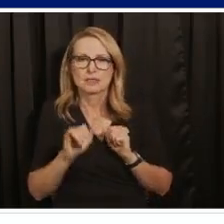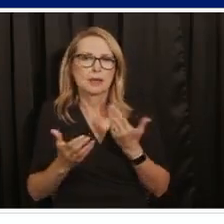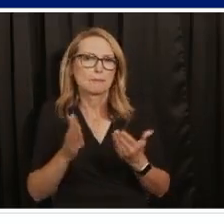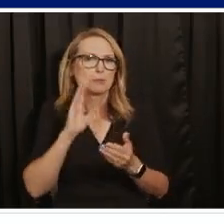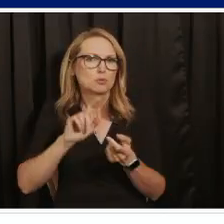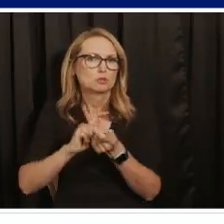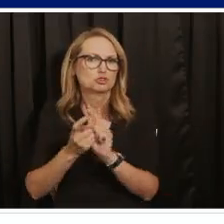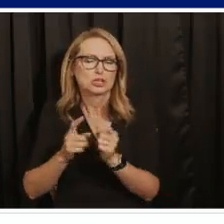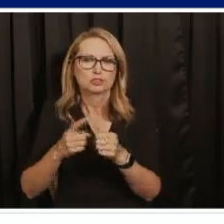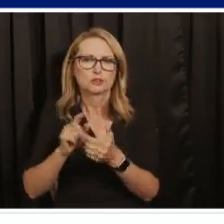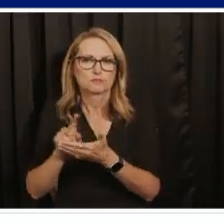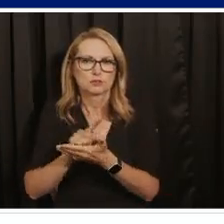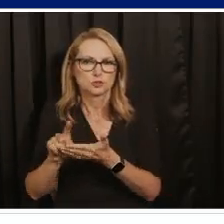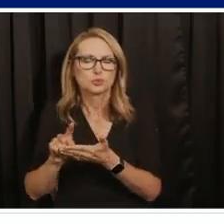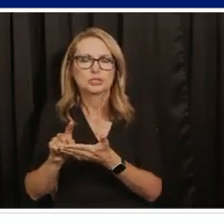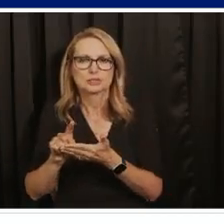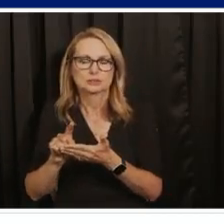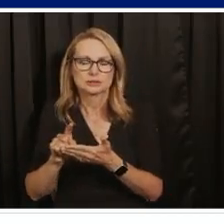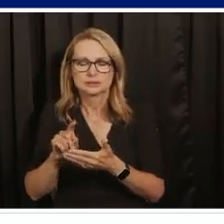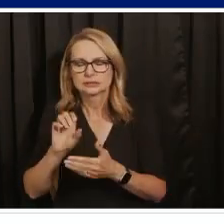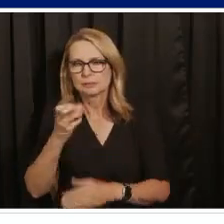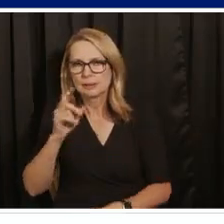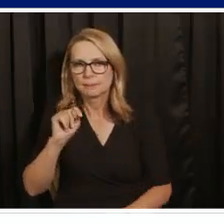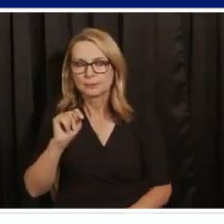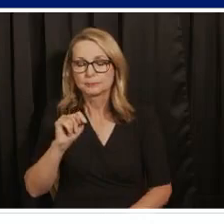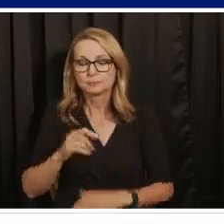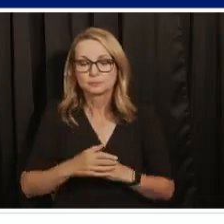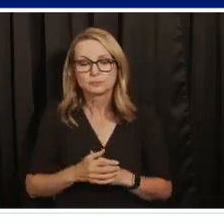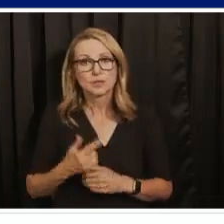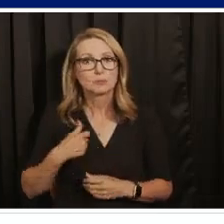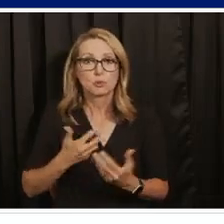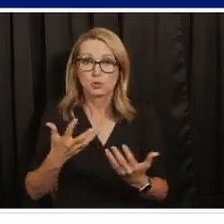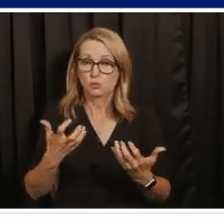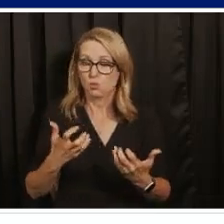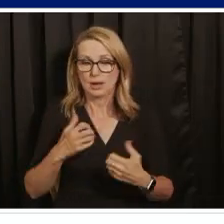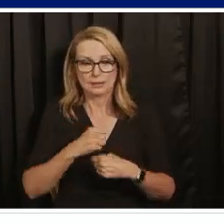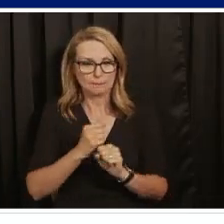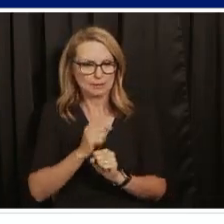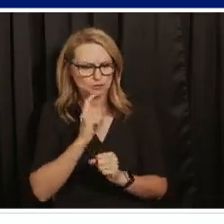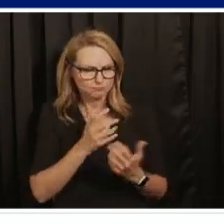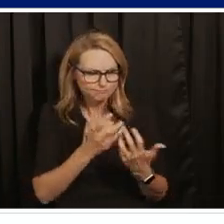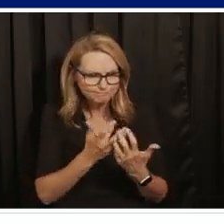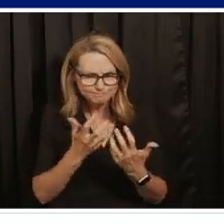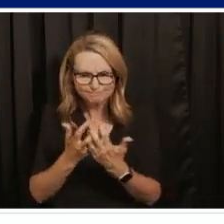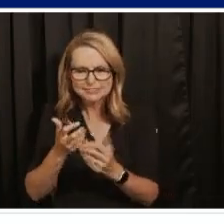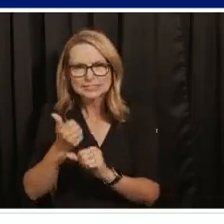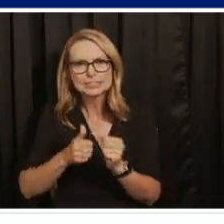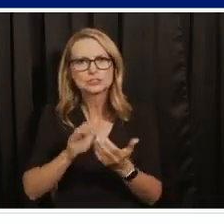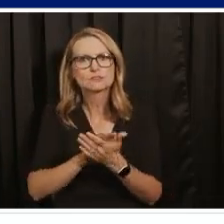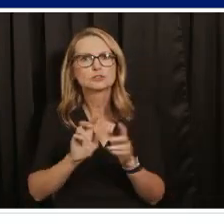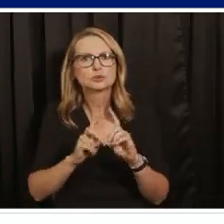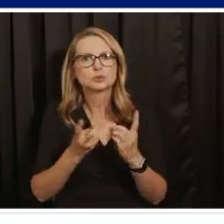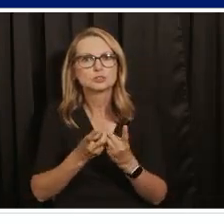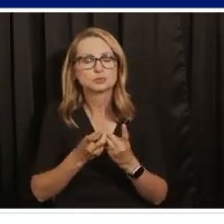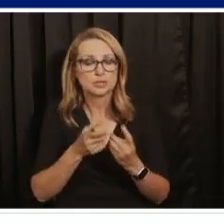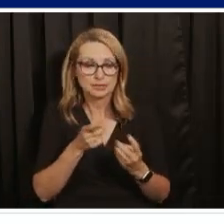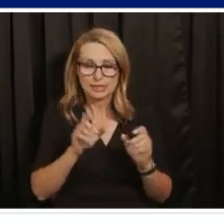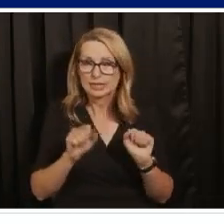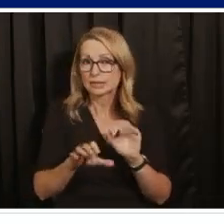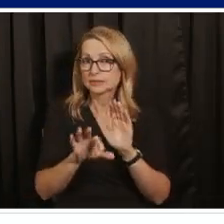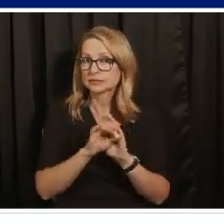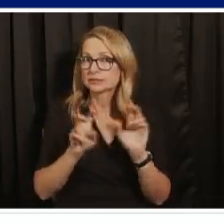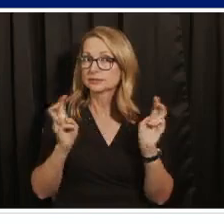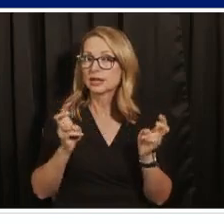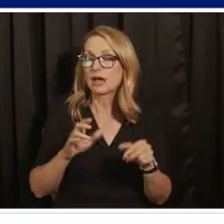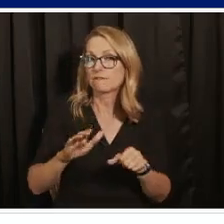September. To increase participation, we really want to meet school districts where they are. Schools will be able to select a full service option. That means the